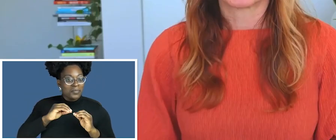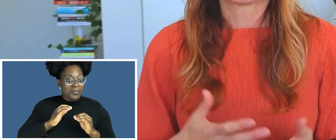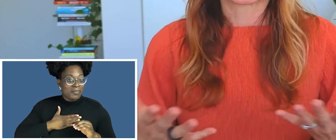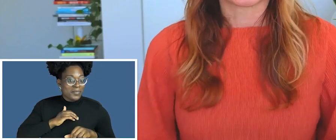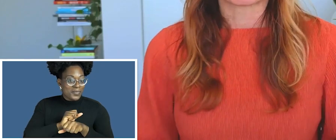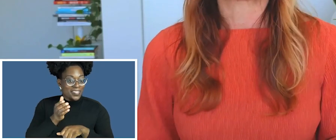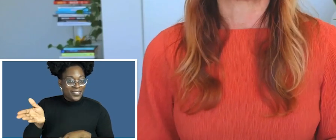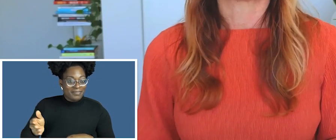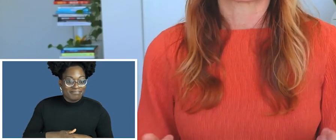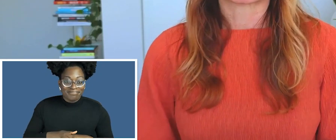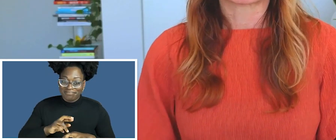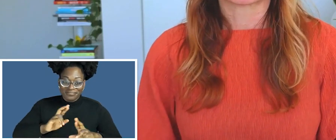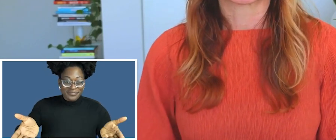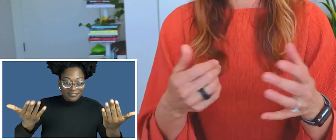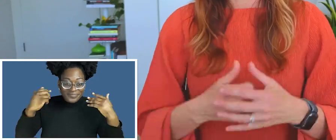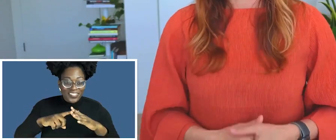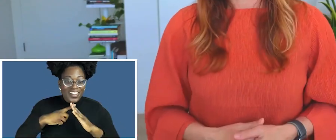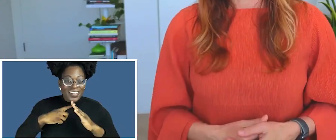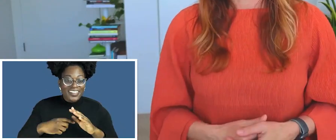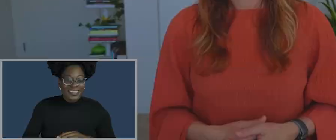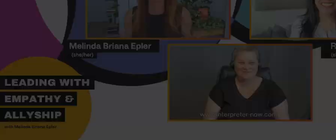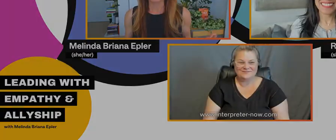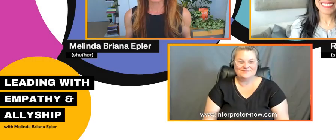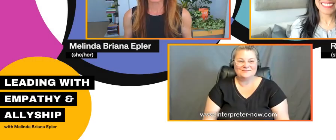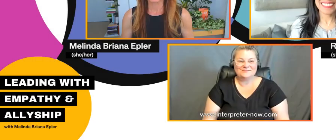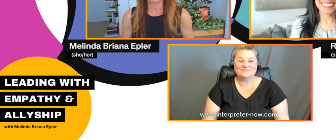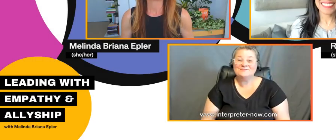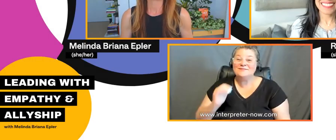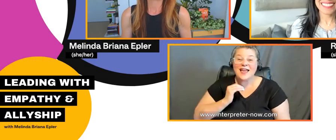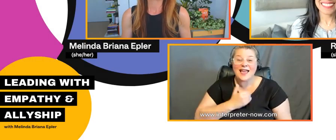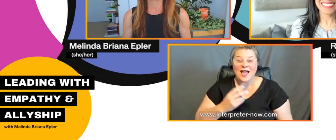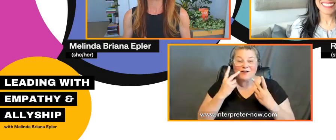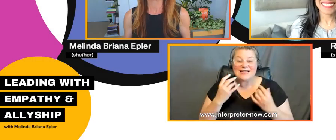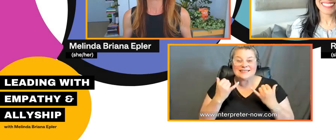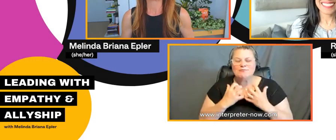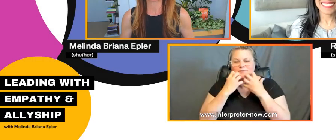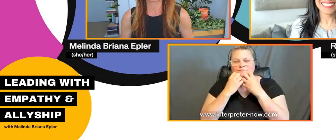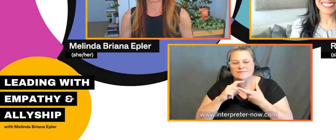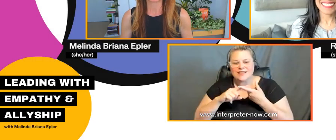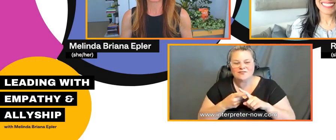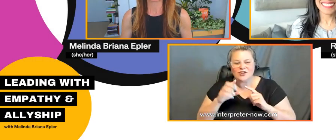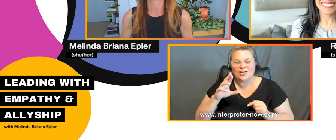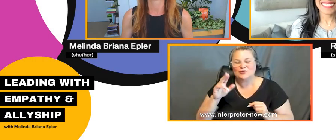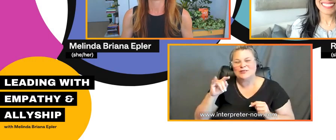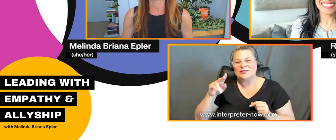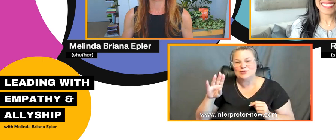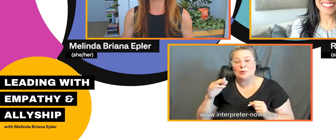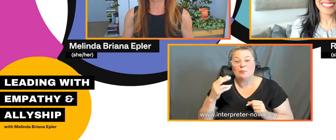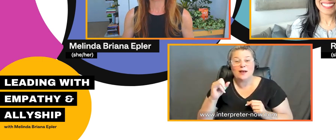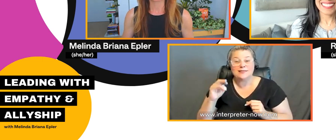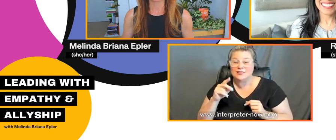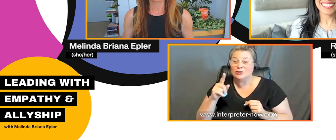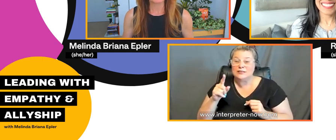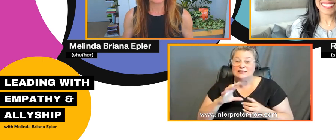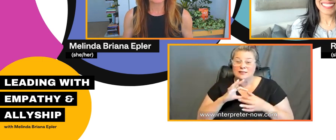EMPOVIA.co, to check out more of my work. Let's get started. Our guest today is my dear friend, Ritu Bhasin, who is belonging